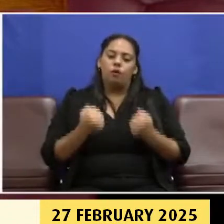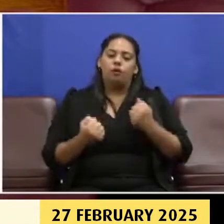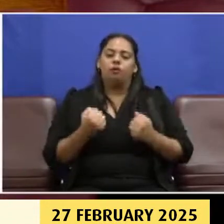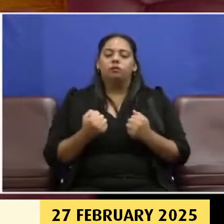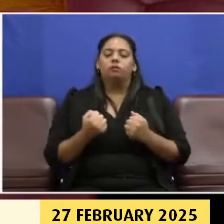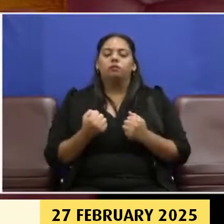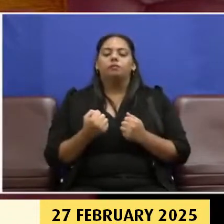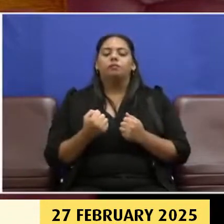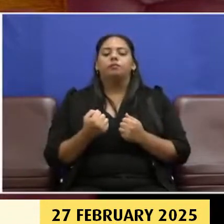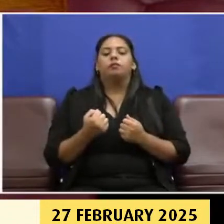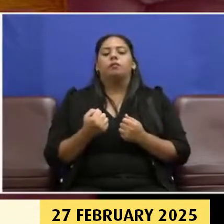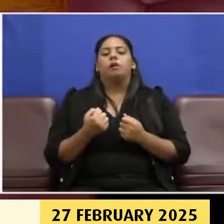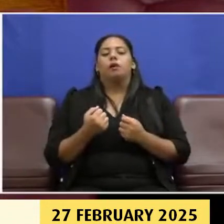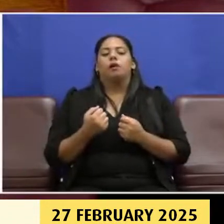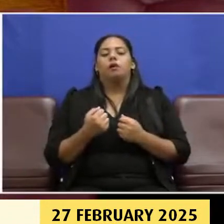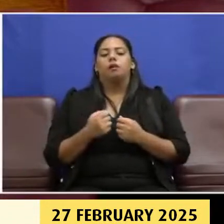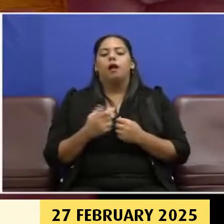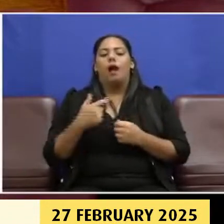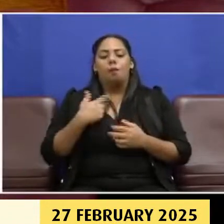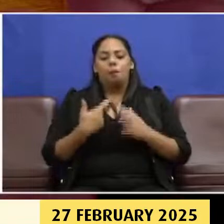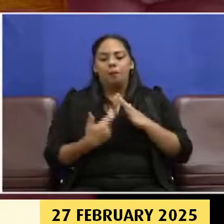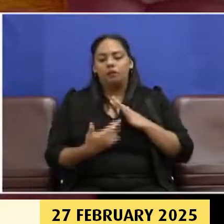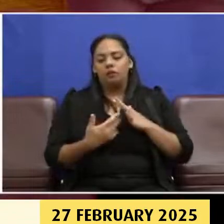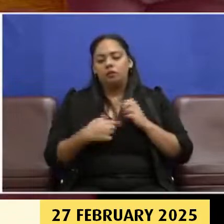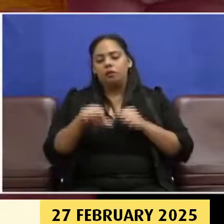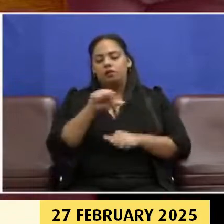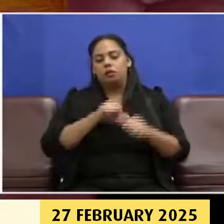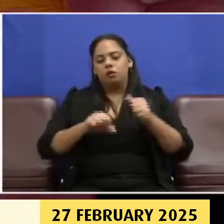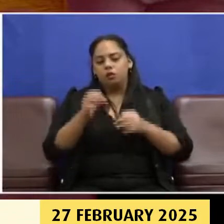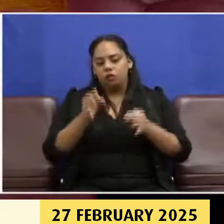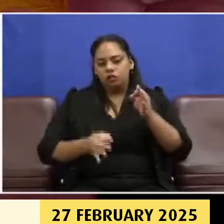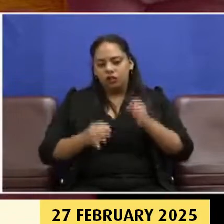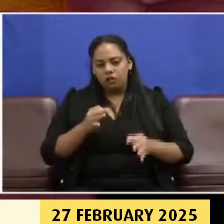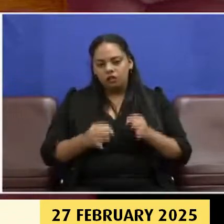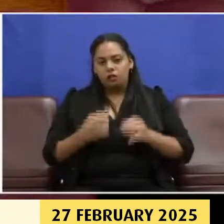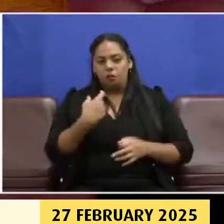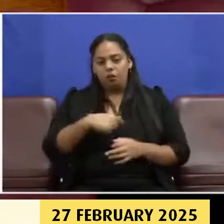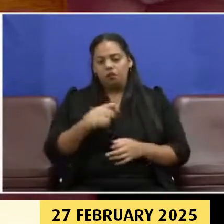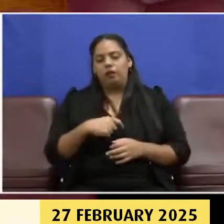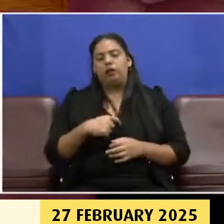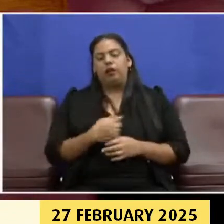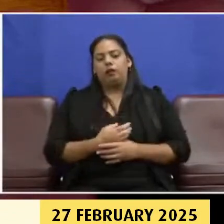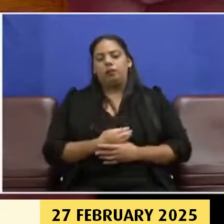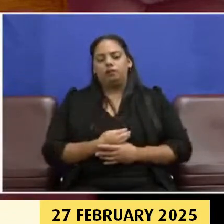bill. And also, I really am passionate about social justice and advocacy. Thank you.